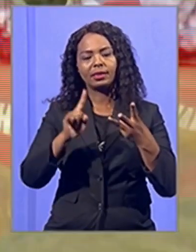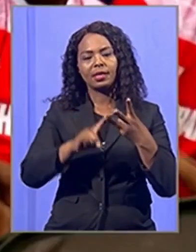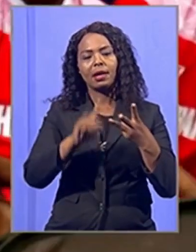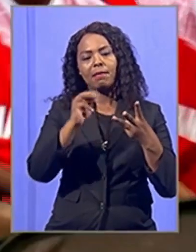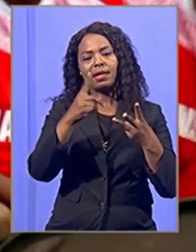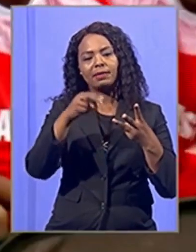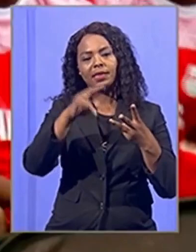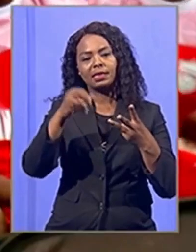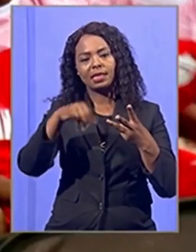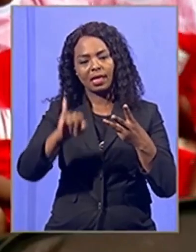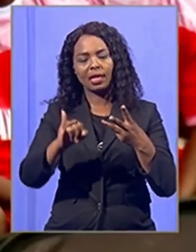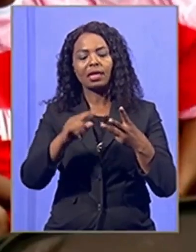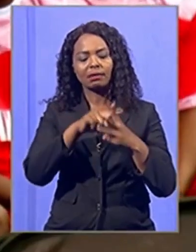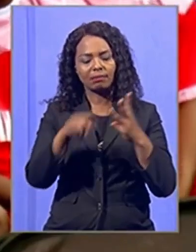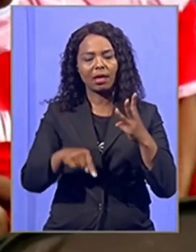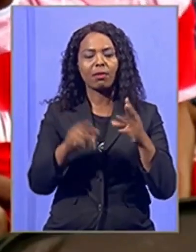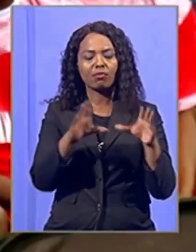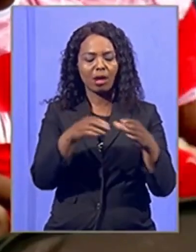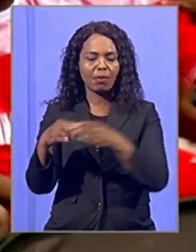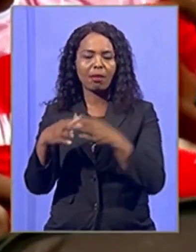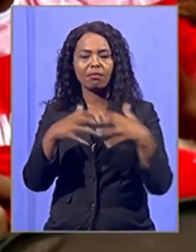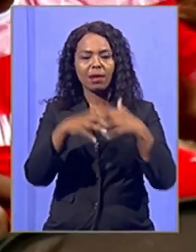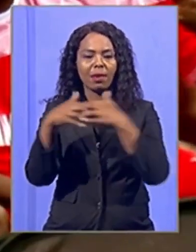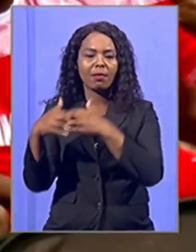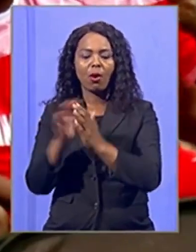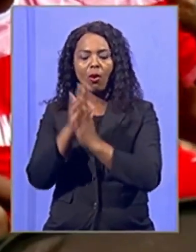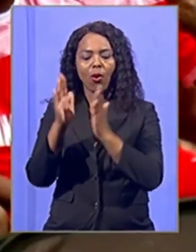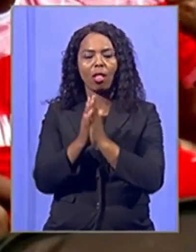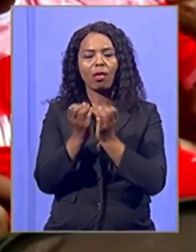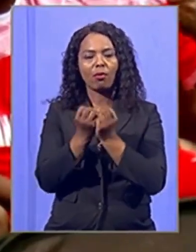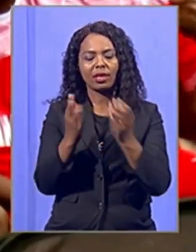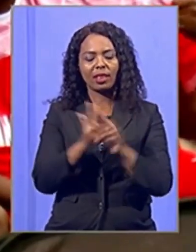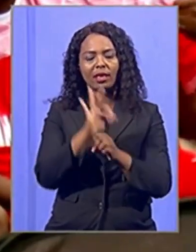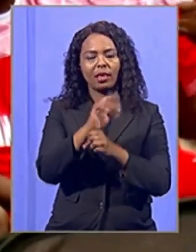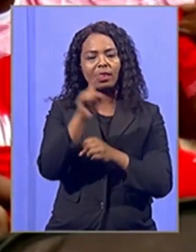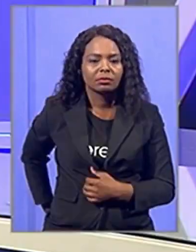Madivanzila. Bafenyi ba ikhweleditše sefoka sa diranta tše 30 le sebjana.